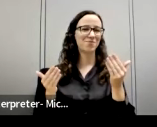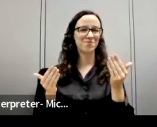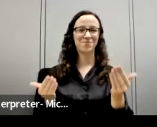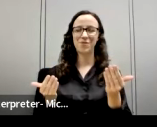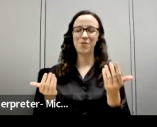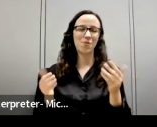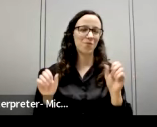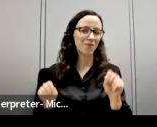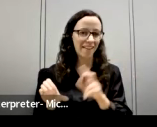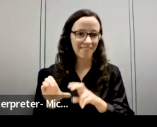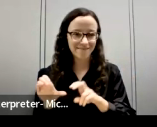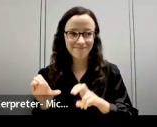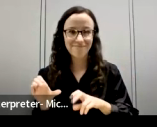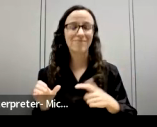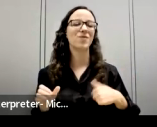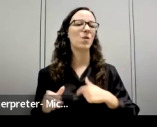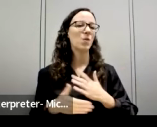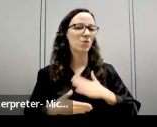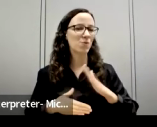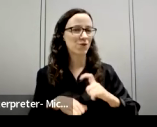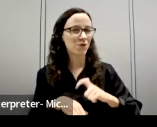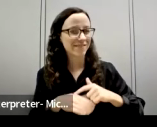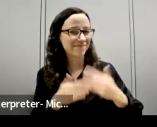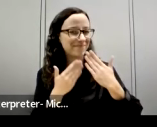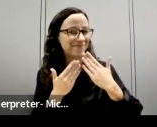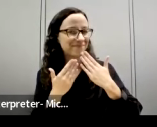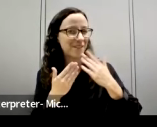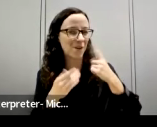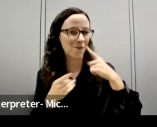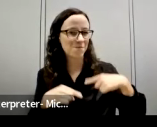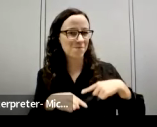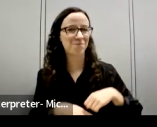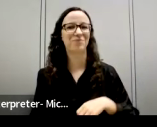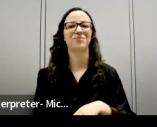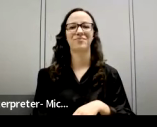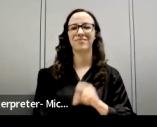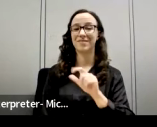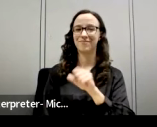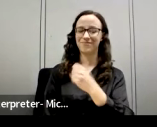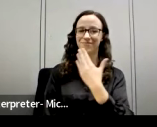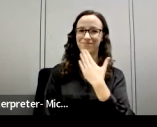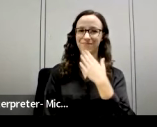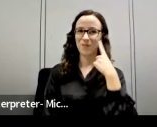here and your time. So thank you. Thank you very much.